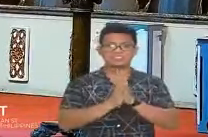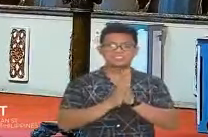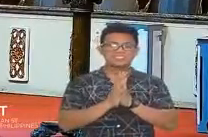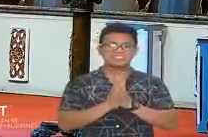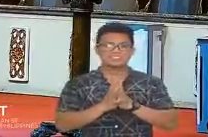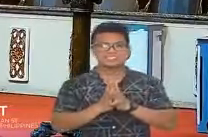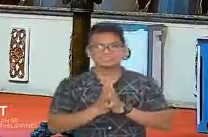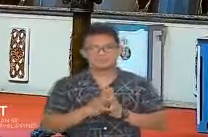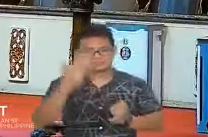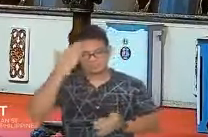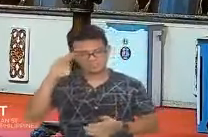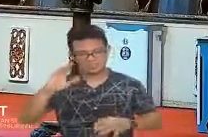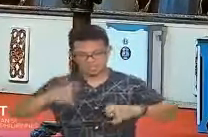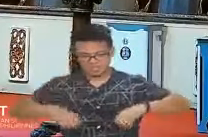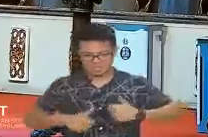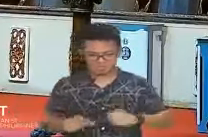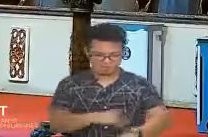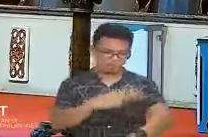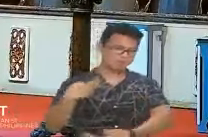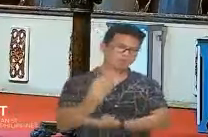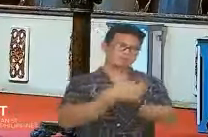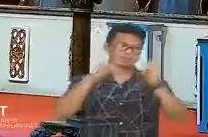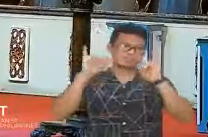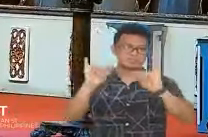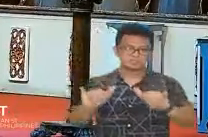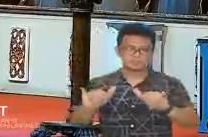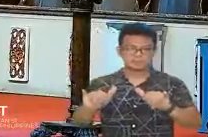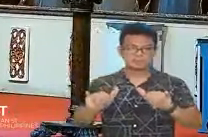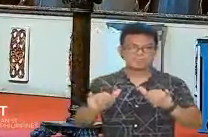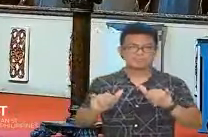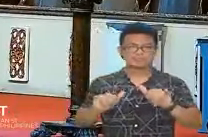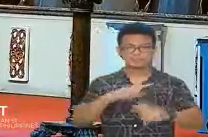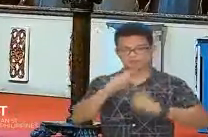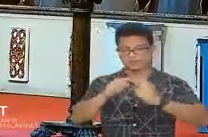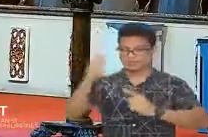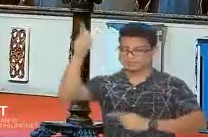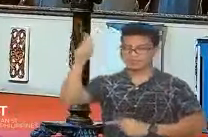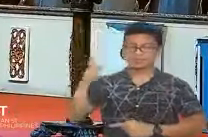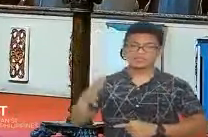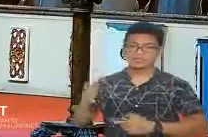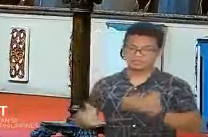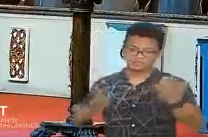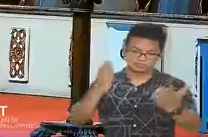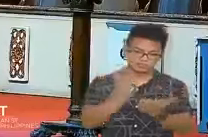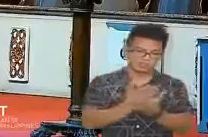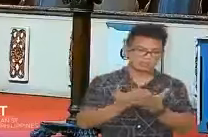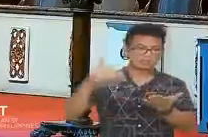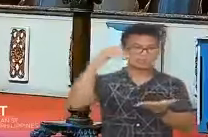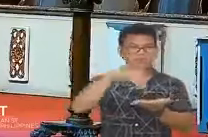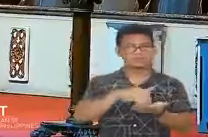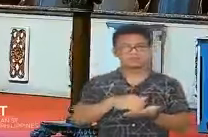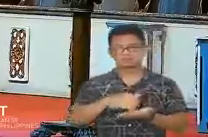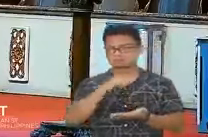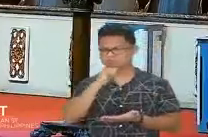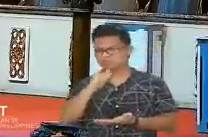And my friend, I don't know how long we are going to stay. Inigbalik sa Ginoo, ayaw na